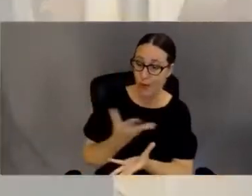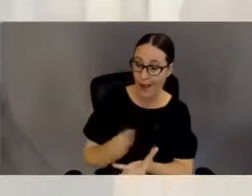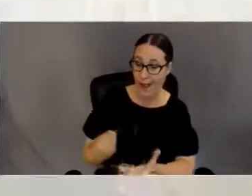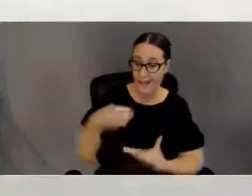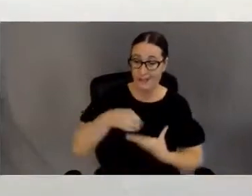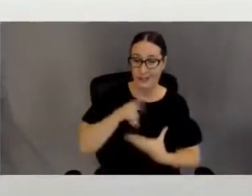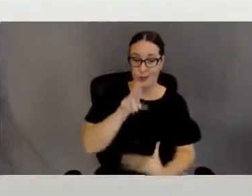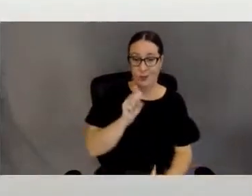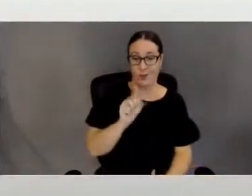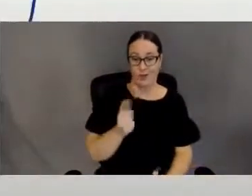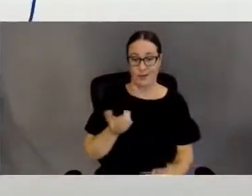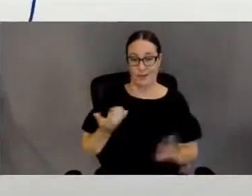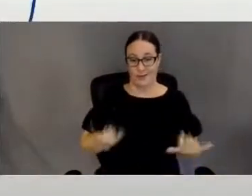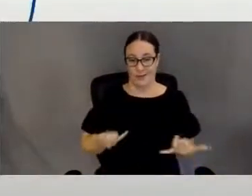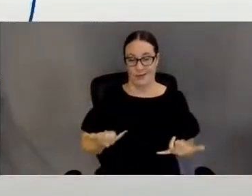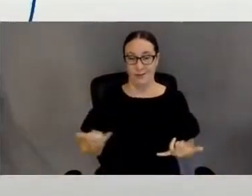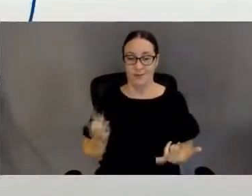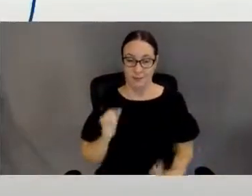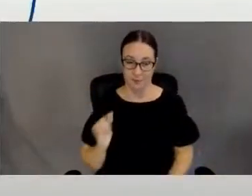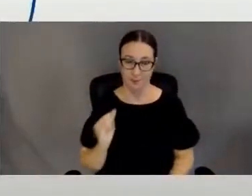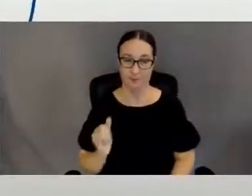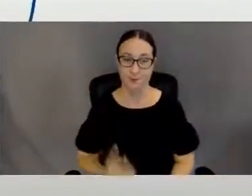States.